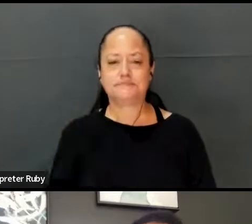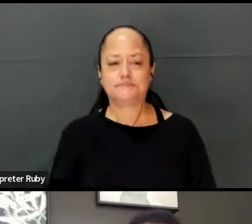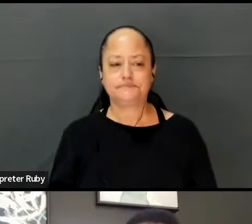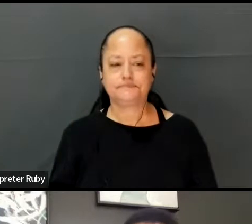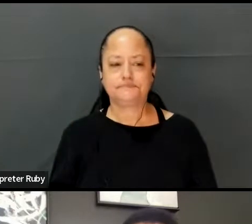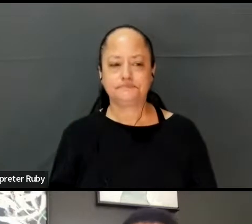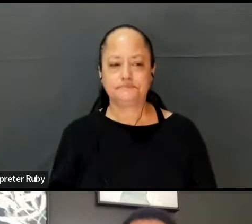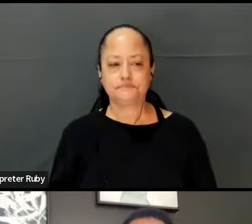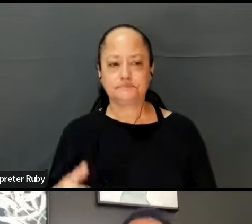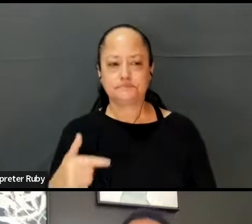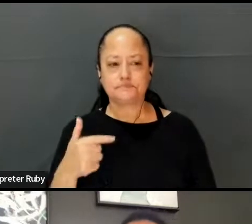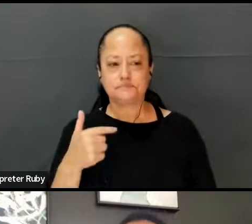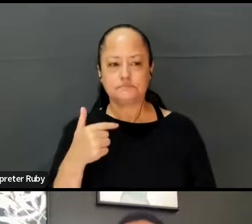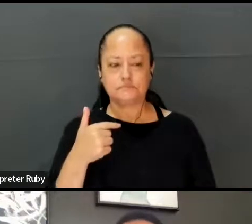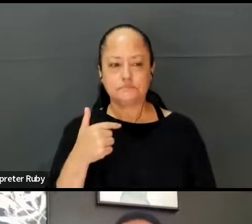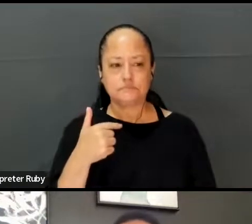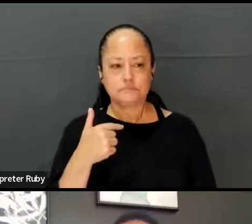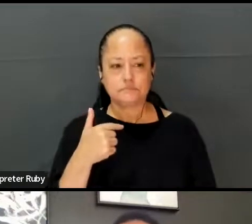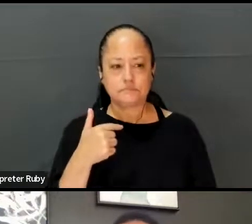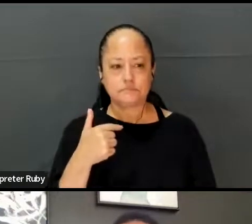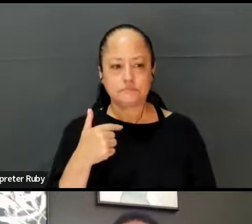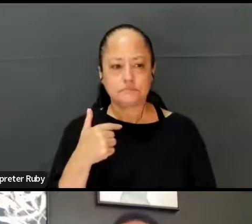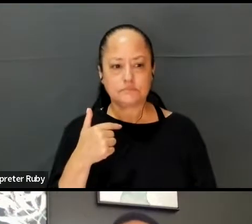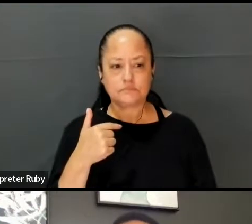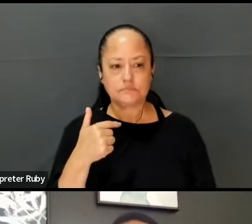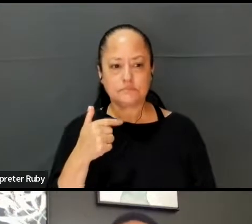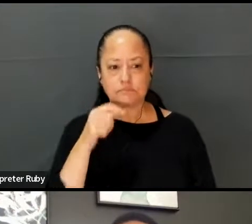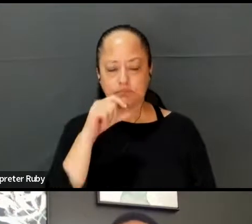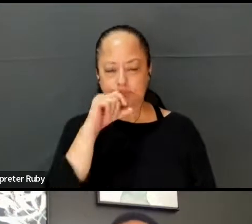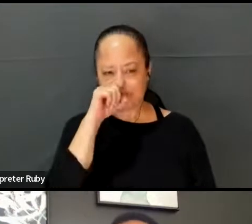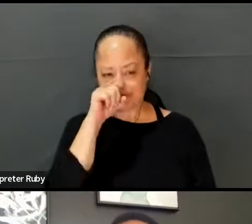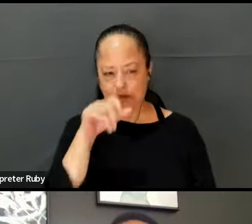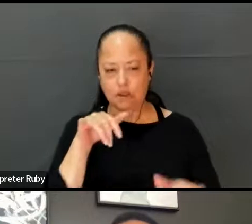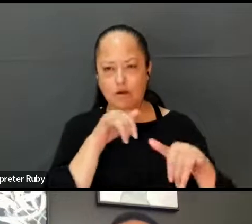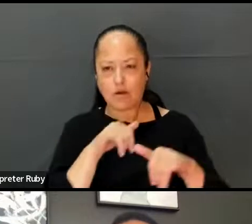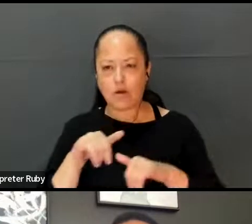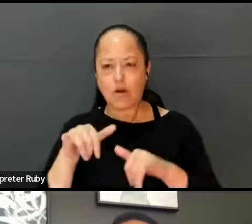In a single-sex school, convent school, in fact.